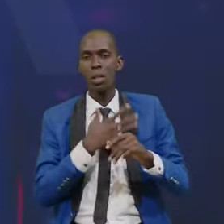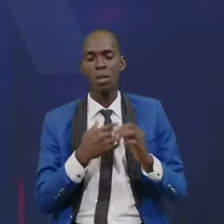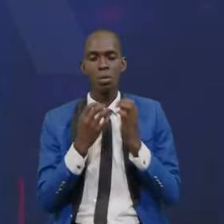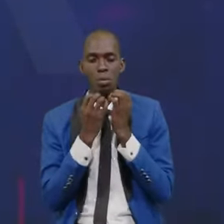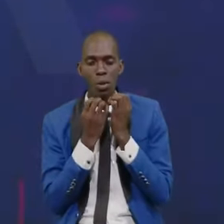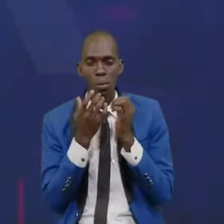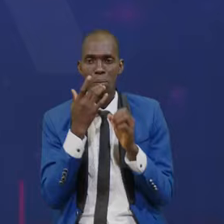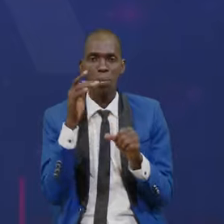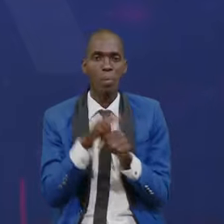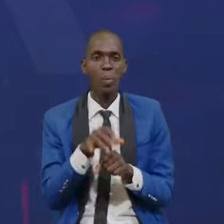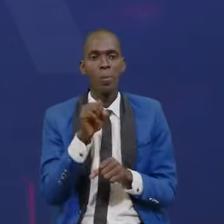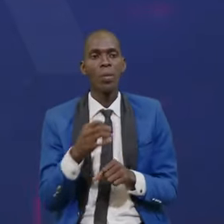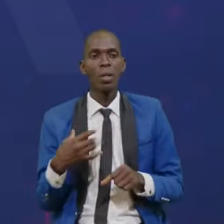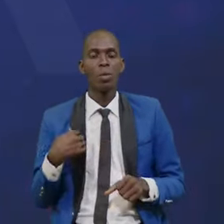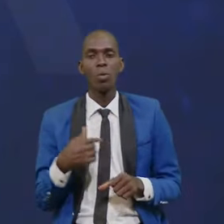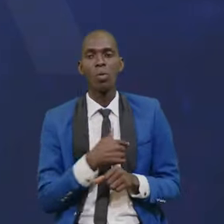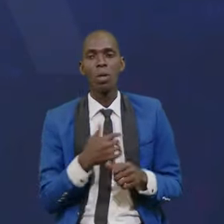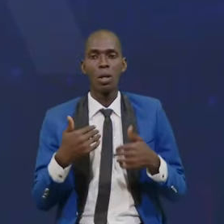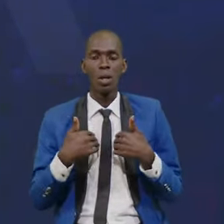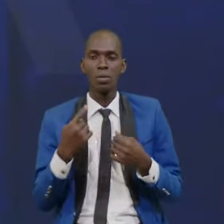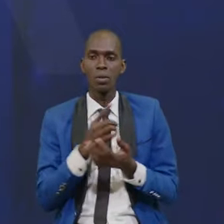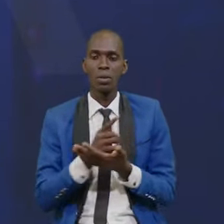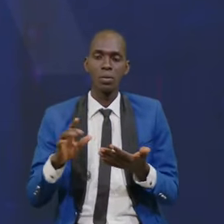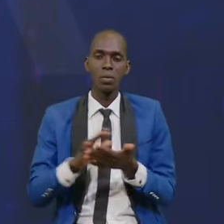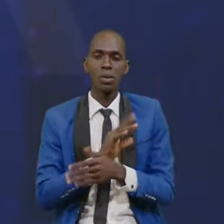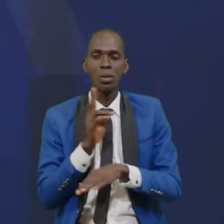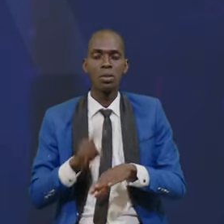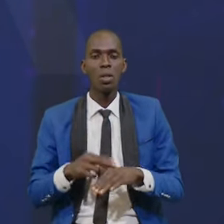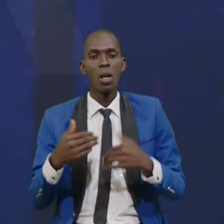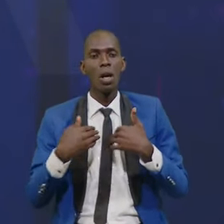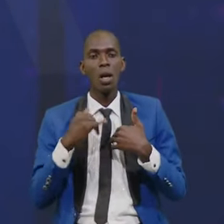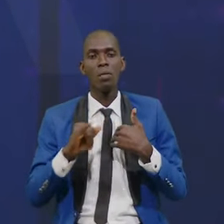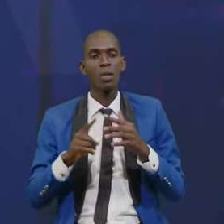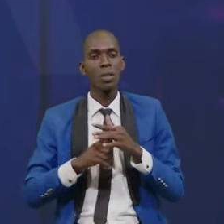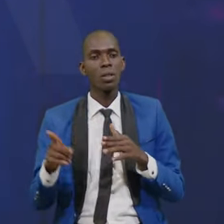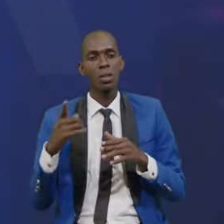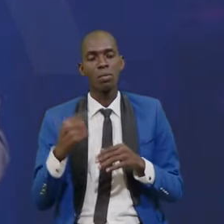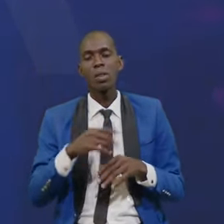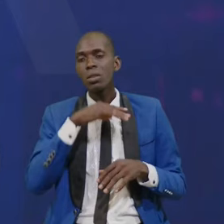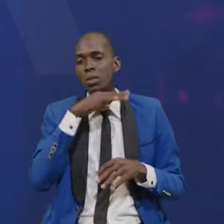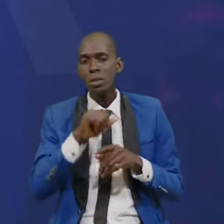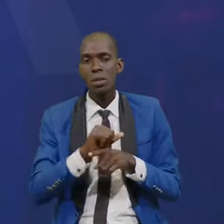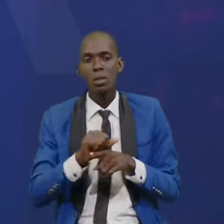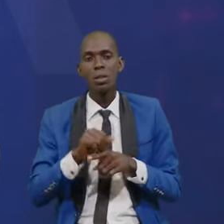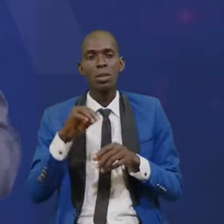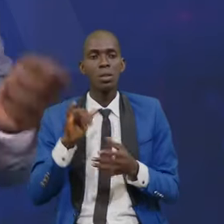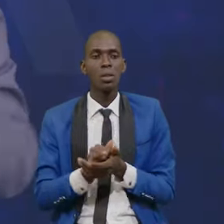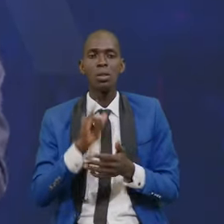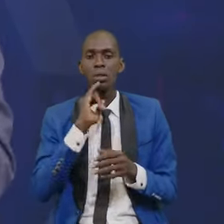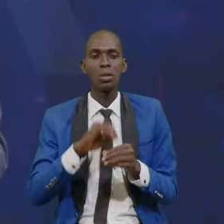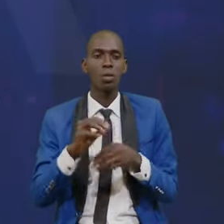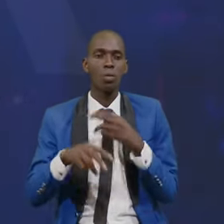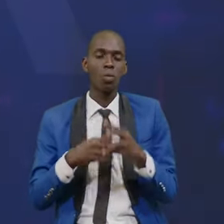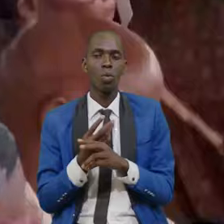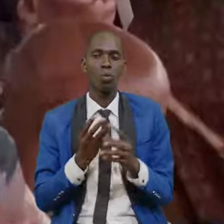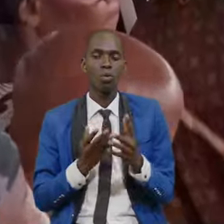and we have the divine nature, happiness, cage. The corruption that is in the world through laws. Look